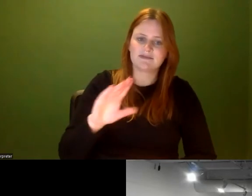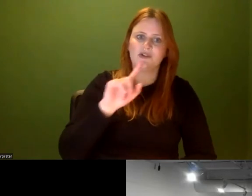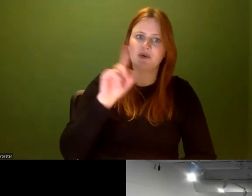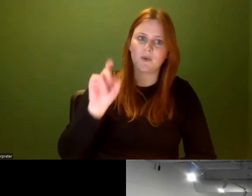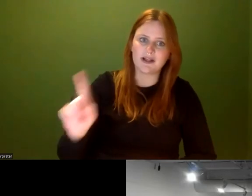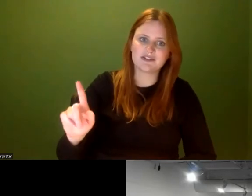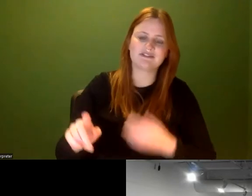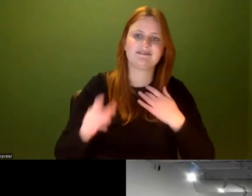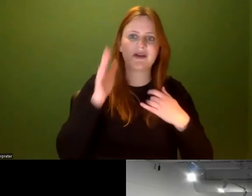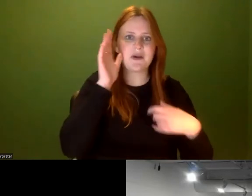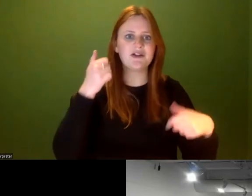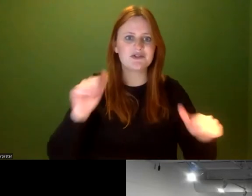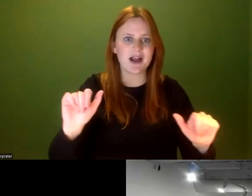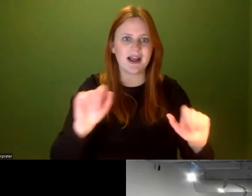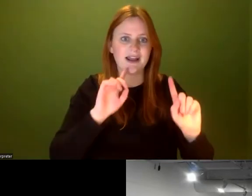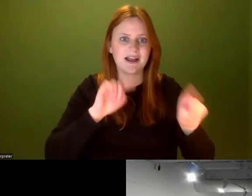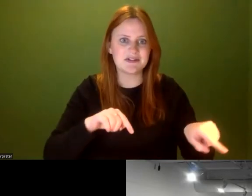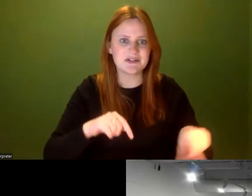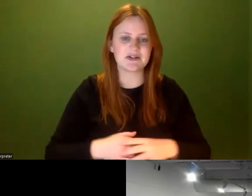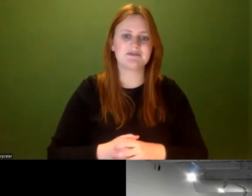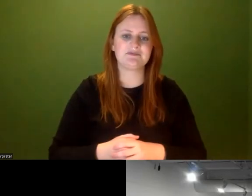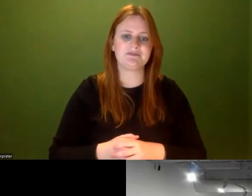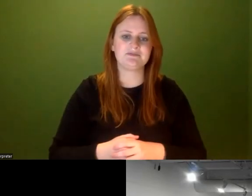will try to answer it because